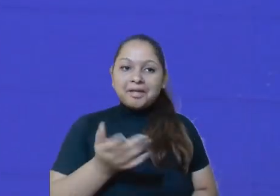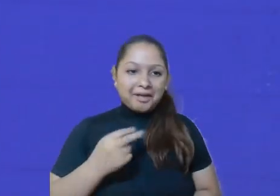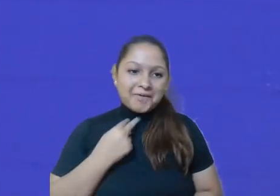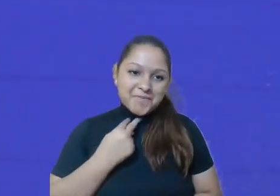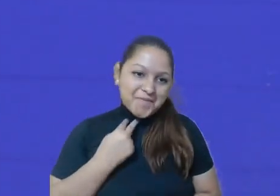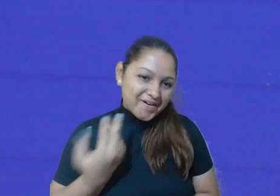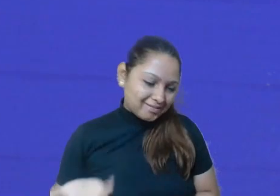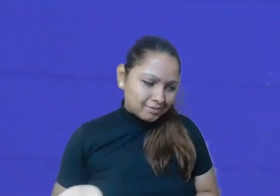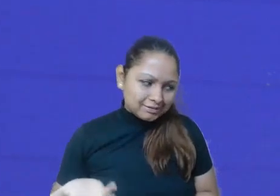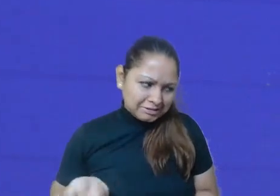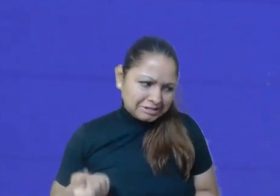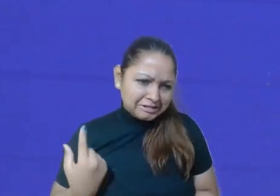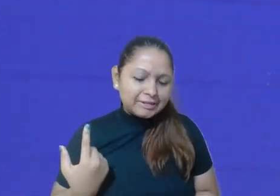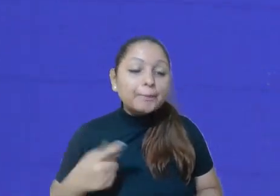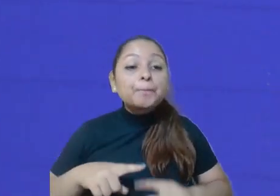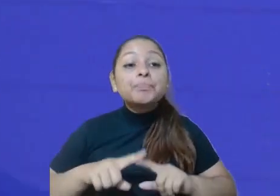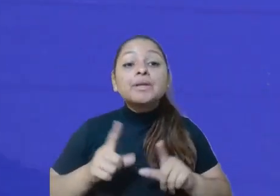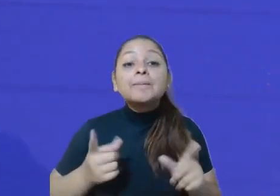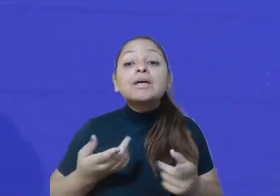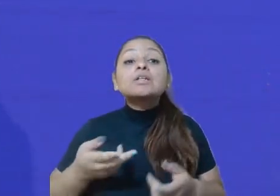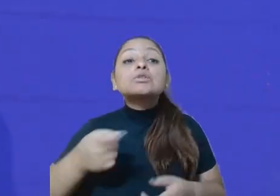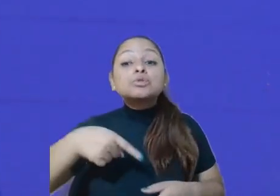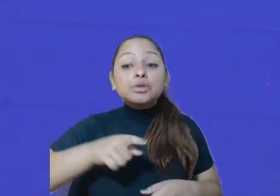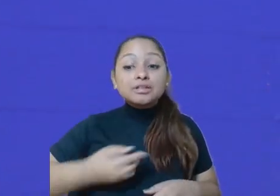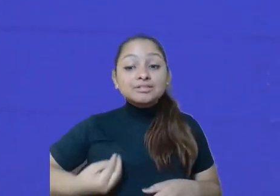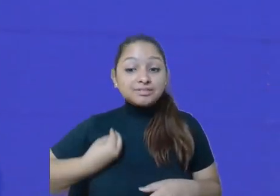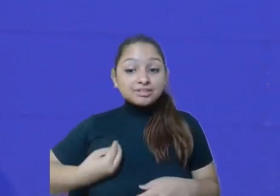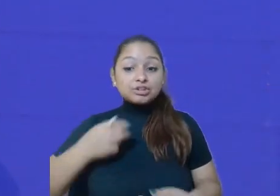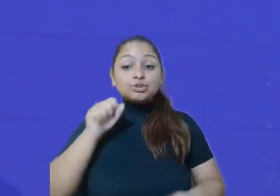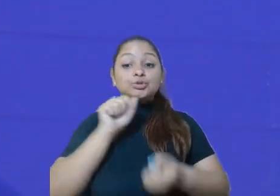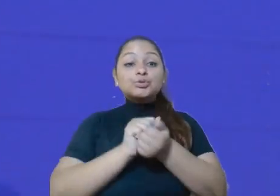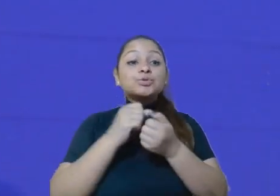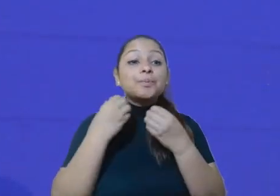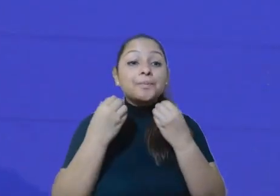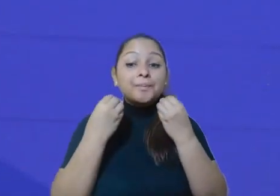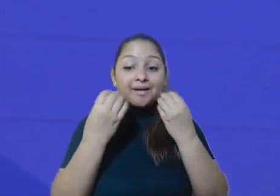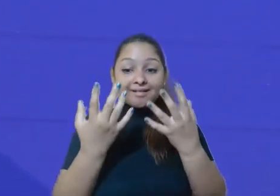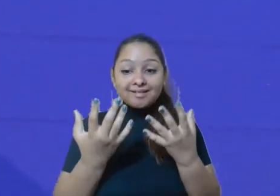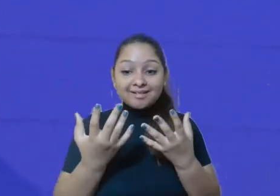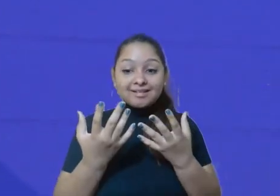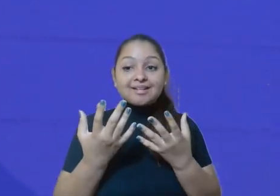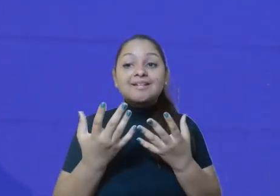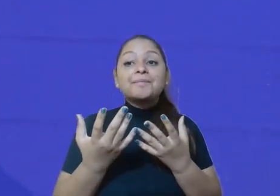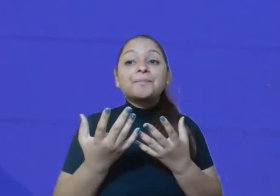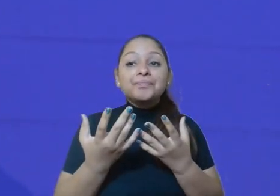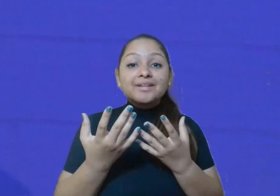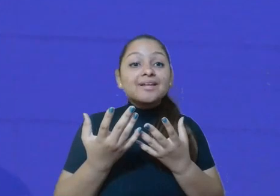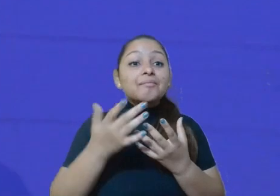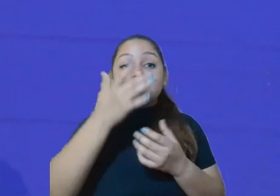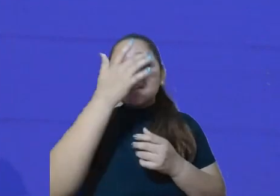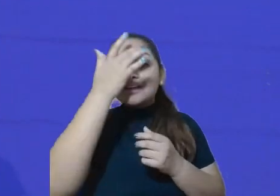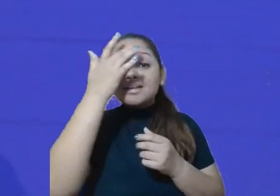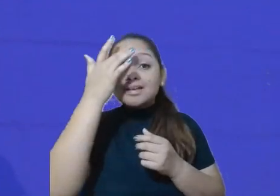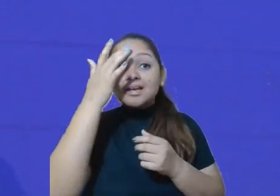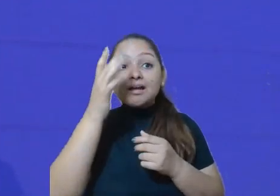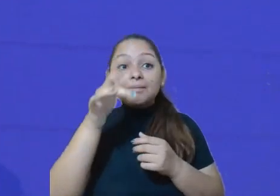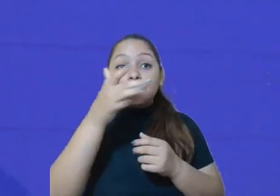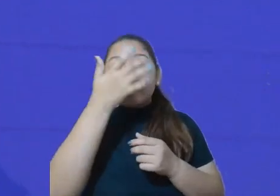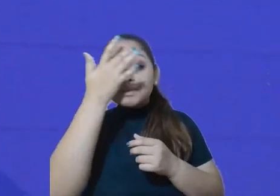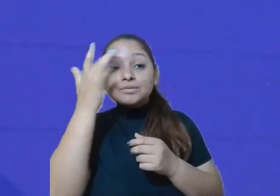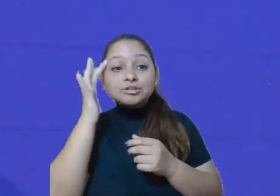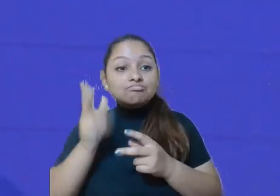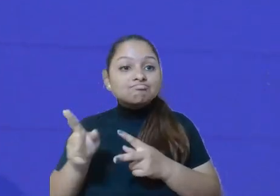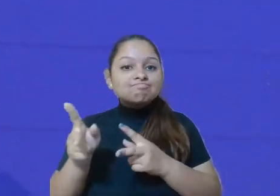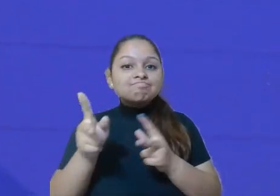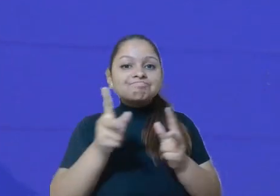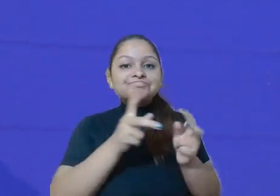but that's why we're here, to do things like that in this size, to bring impact